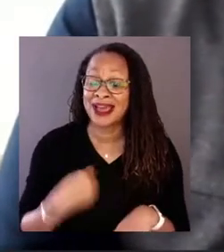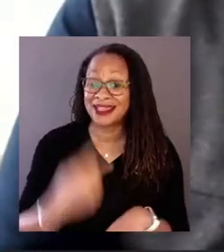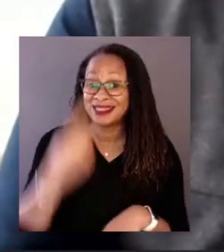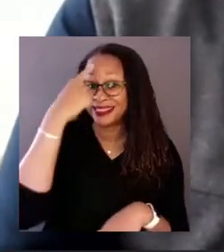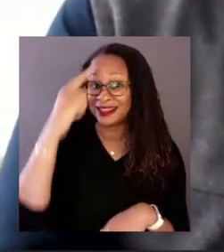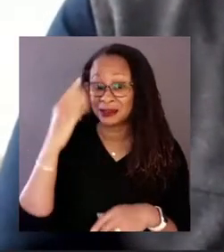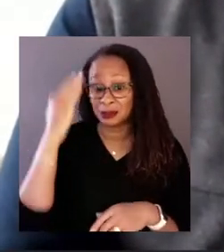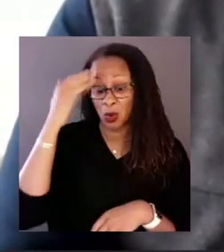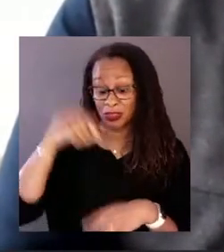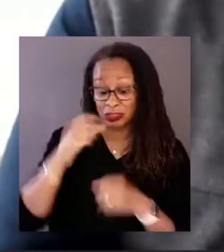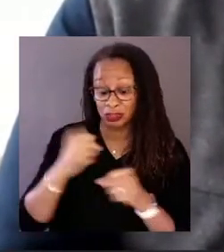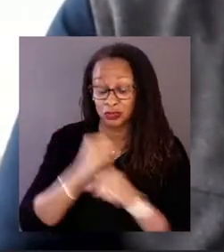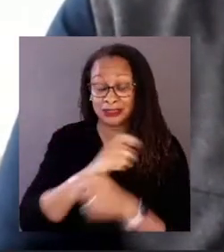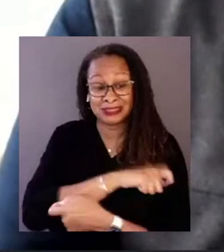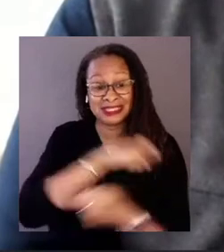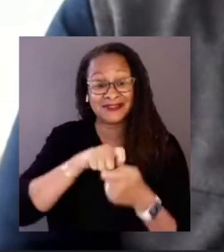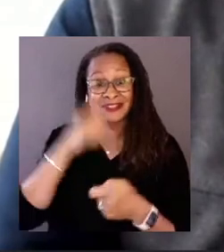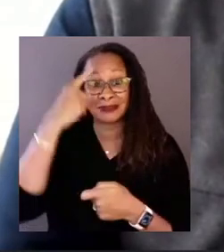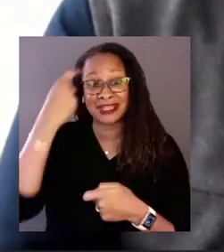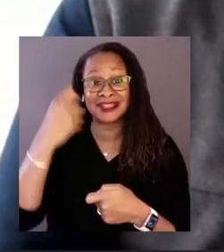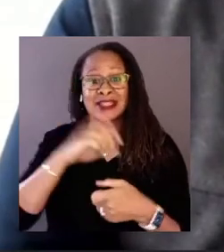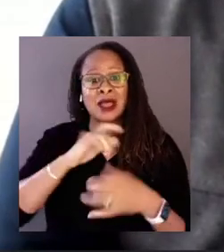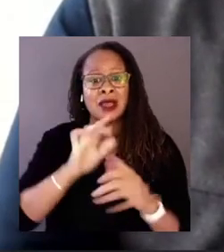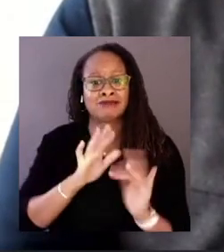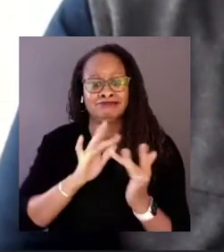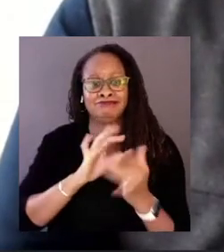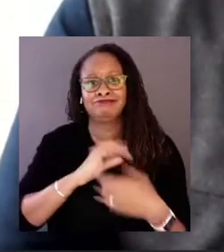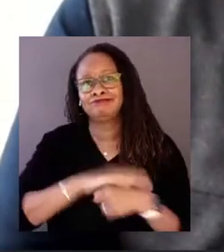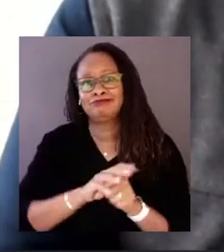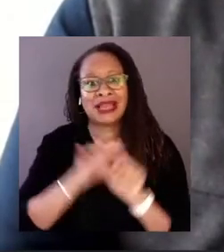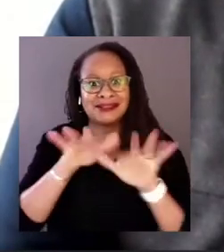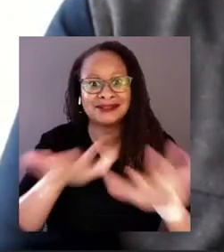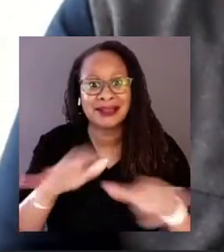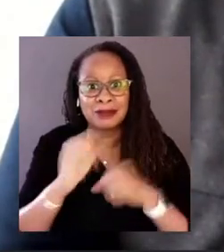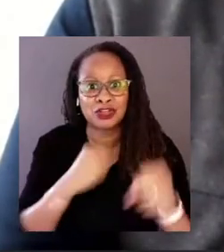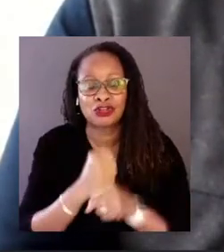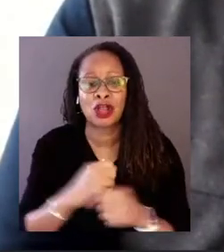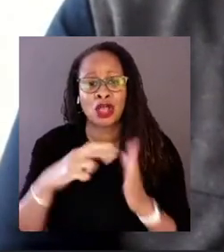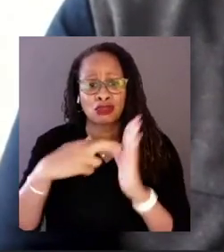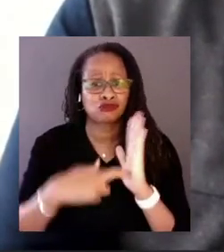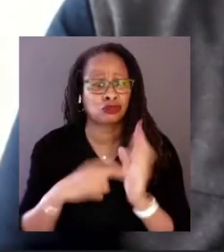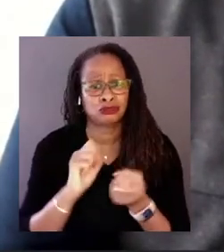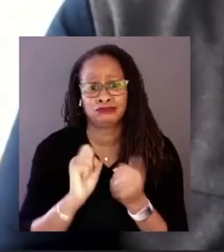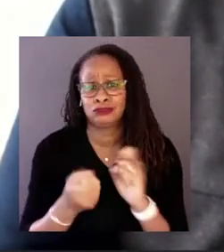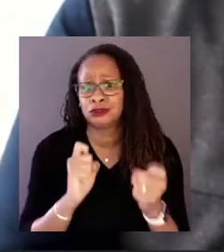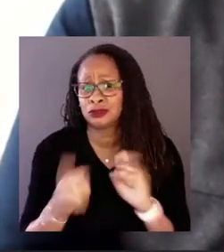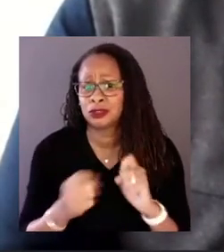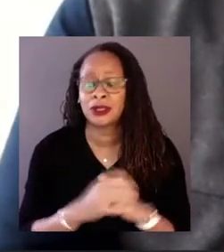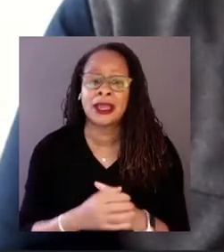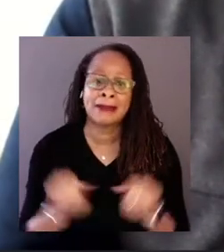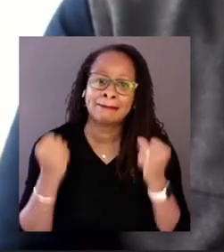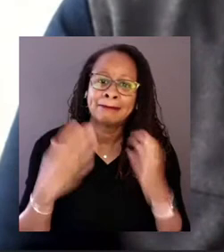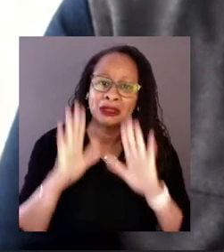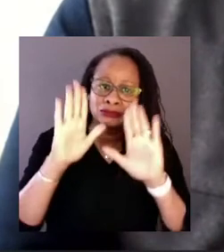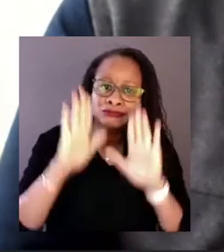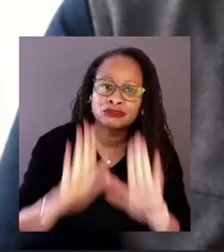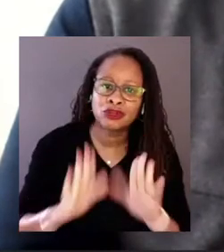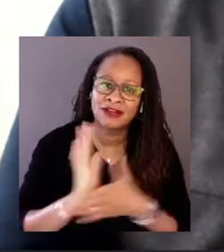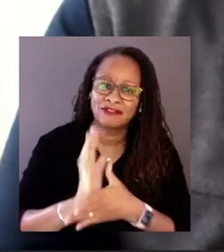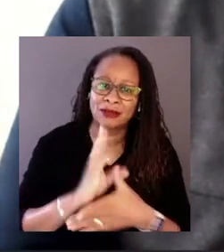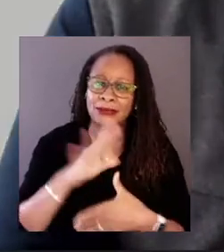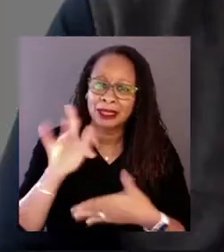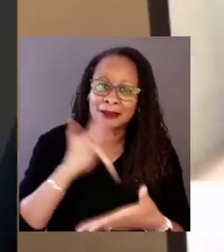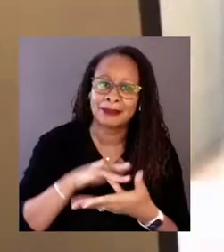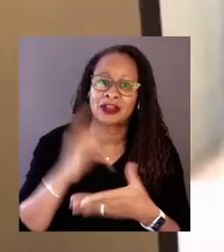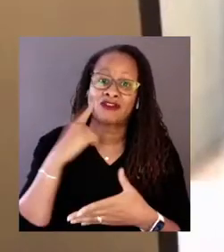it's a pandemic year, and the rules really changed. We're so many great films that were in the mix for